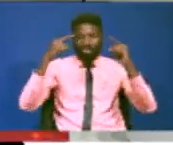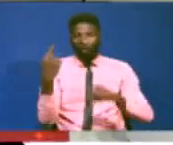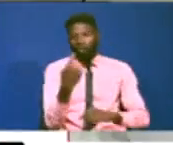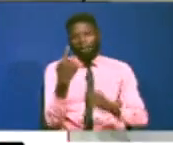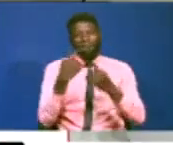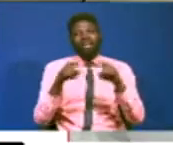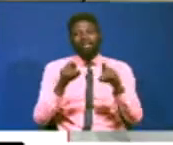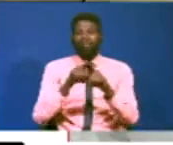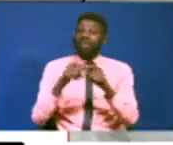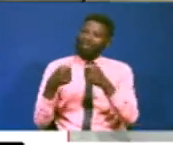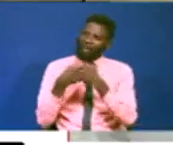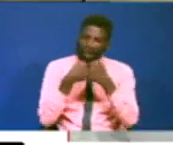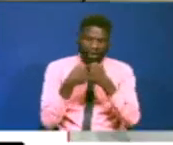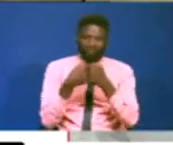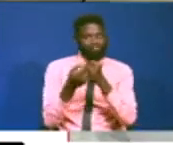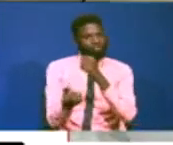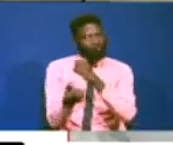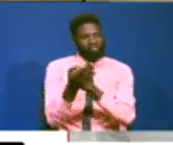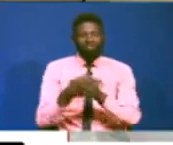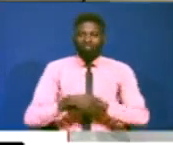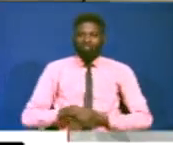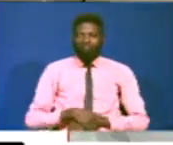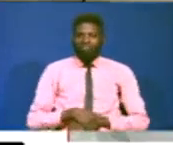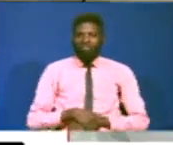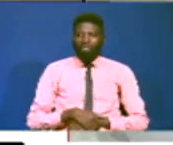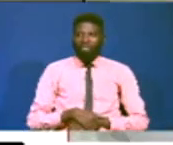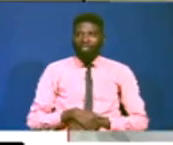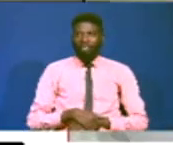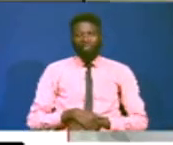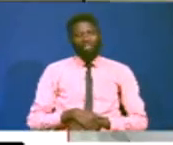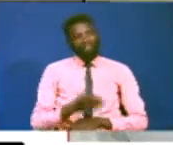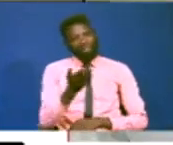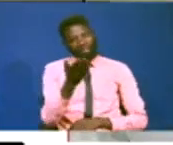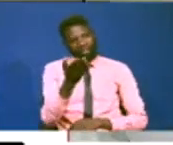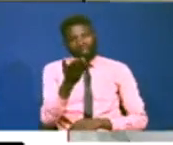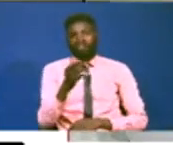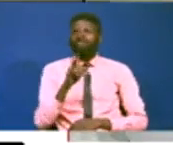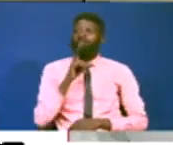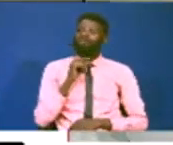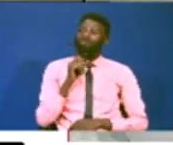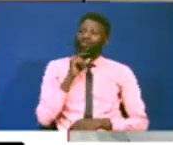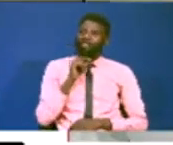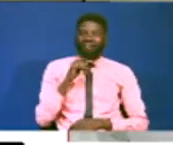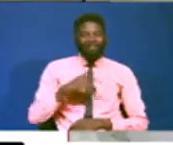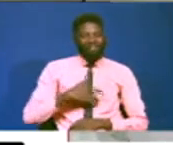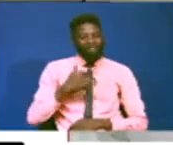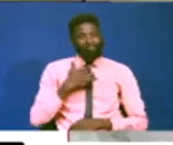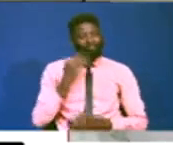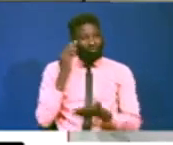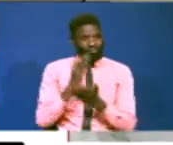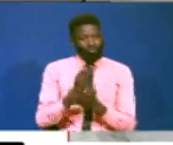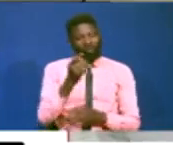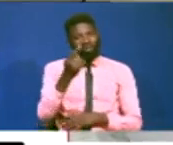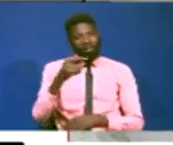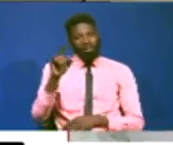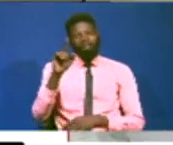it difficult getting where they got. Michelle. You talk about the boy child, I feel you very much on that. Yeah. Let